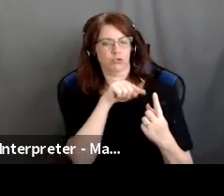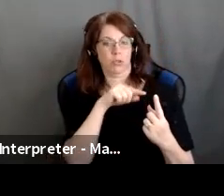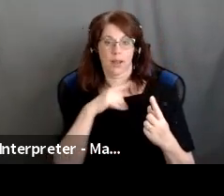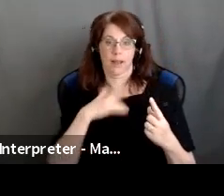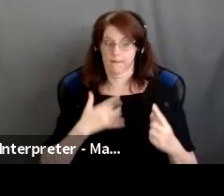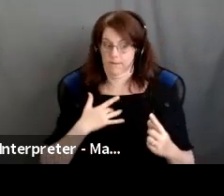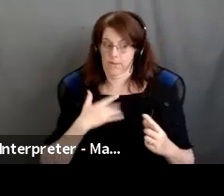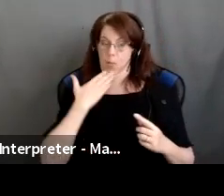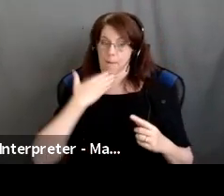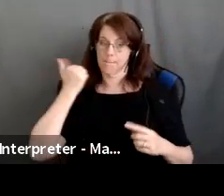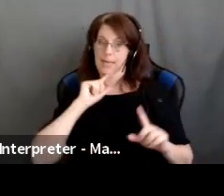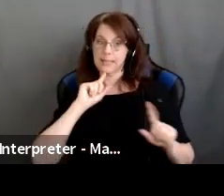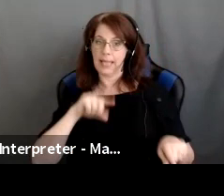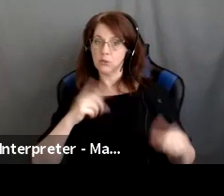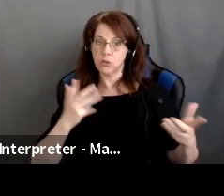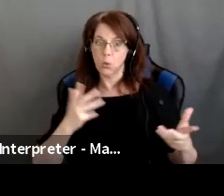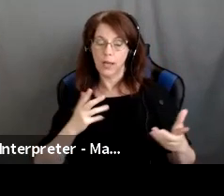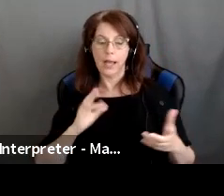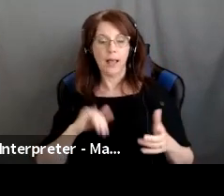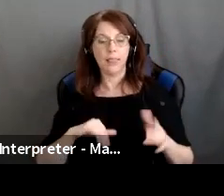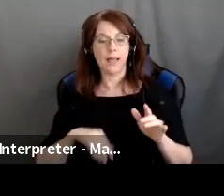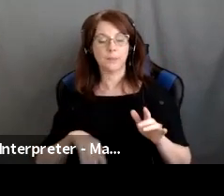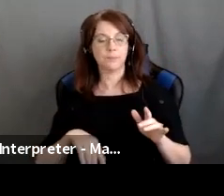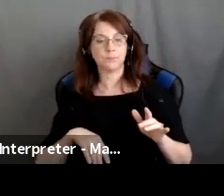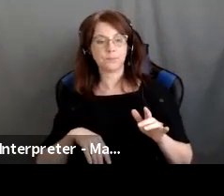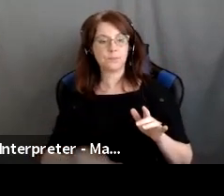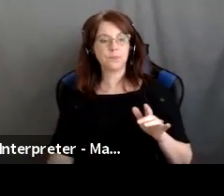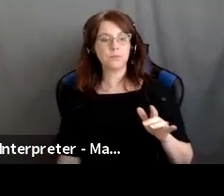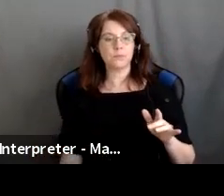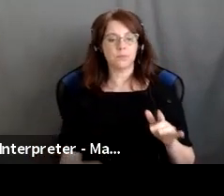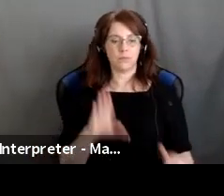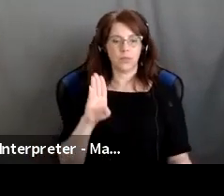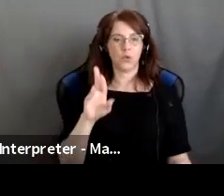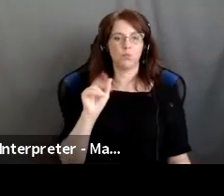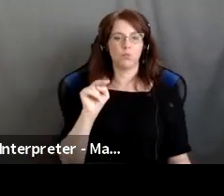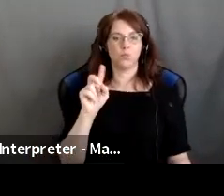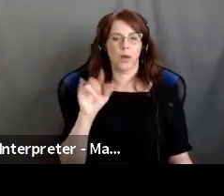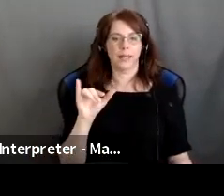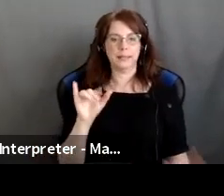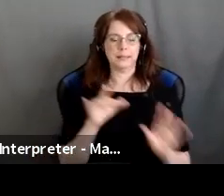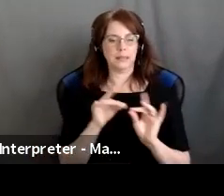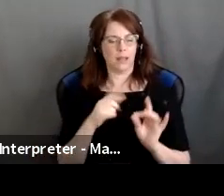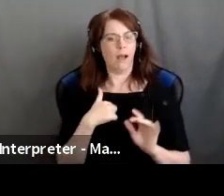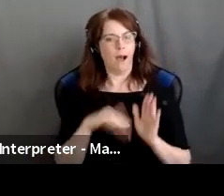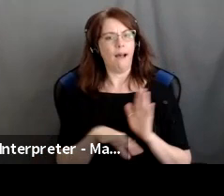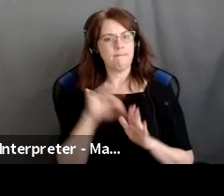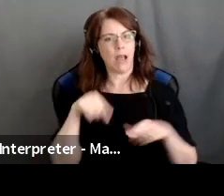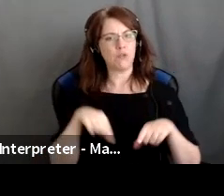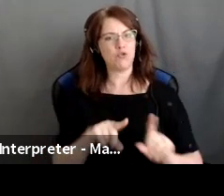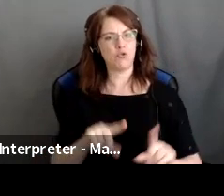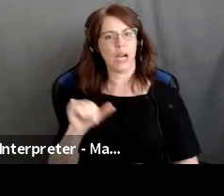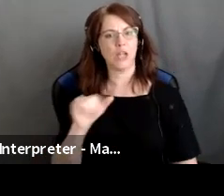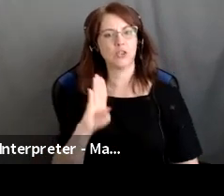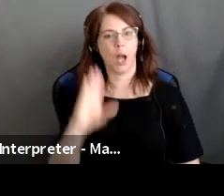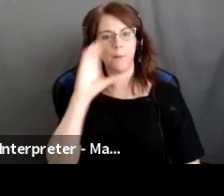out of all of these right now is the one that Brandy is saying. That's saying, I found it during a job search